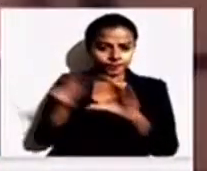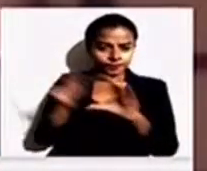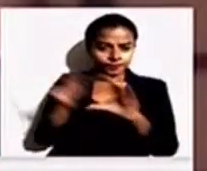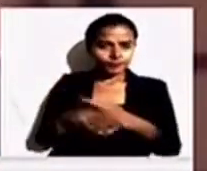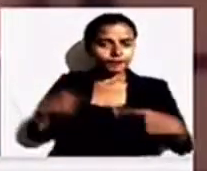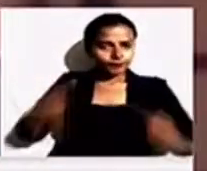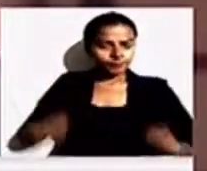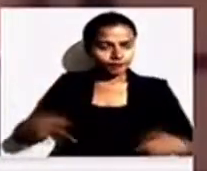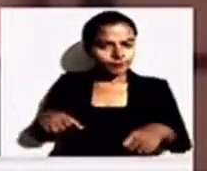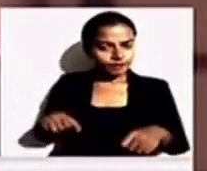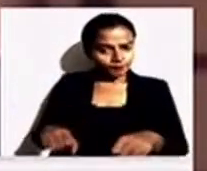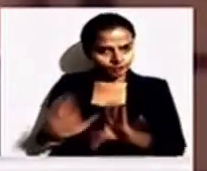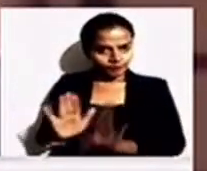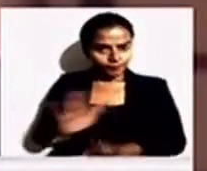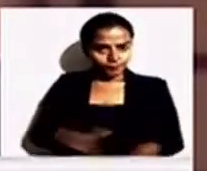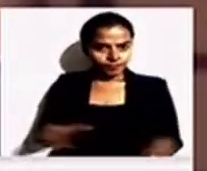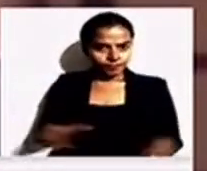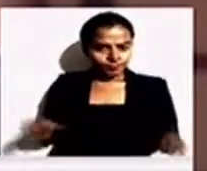And then,